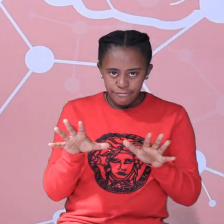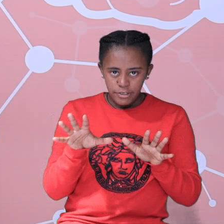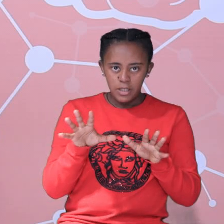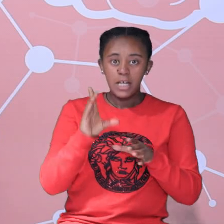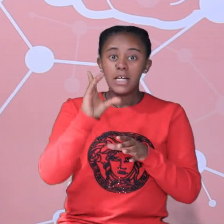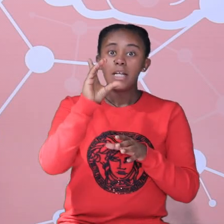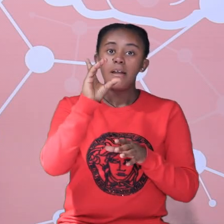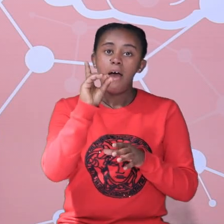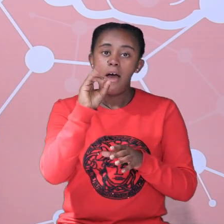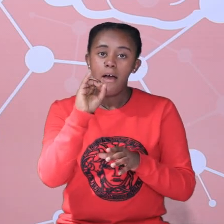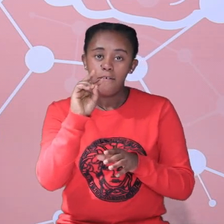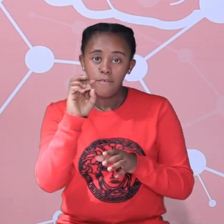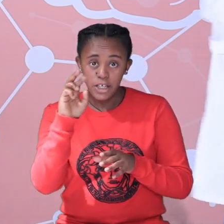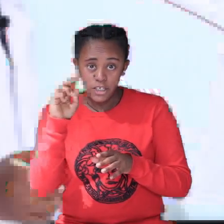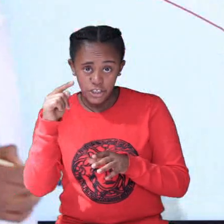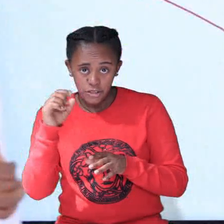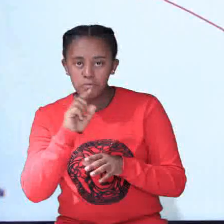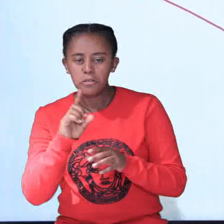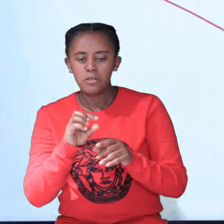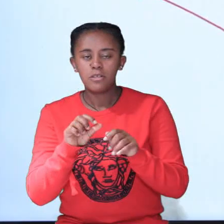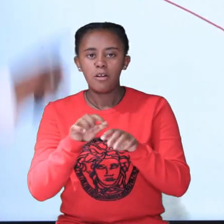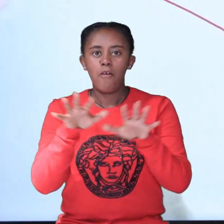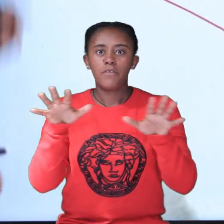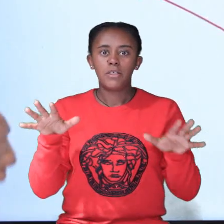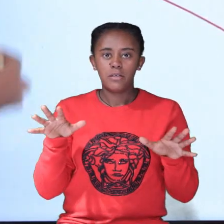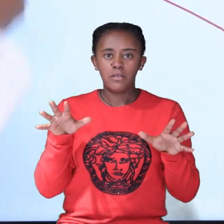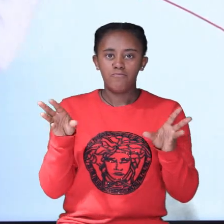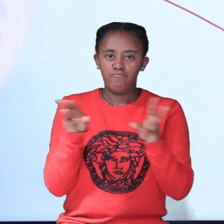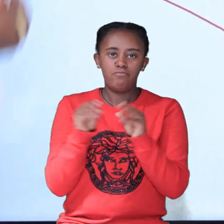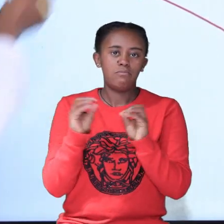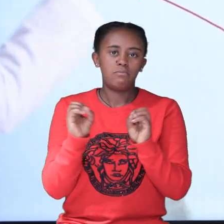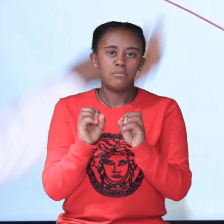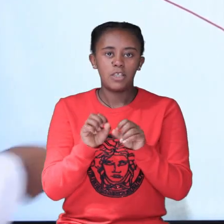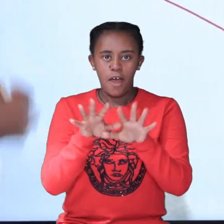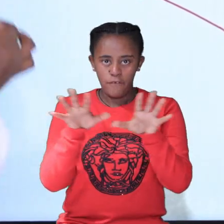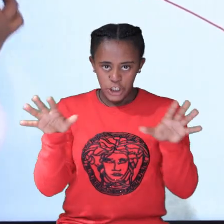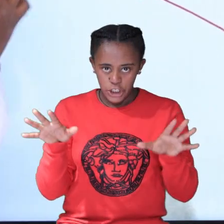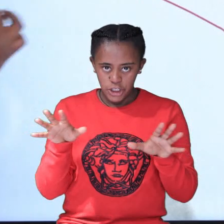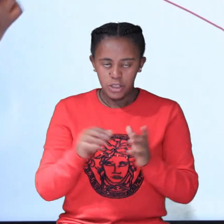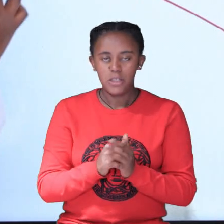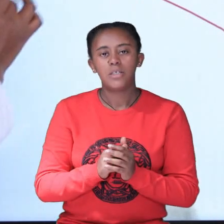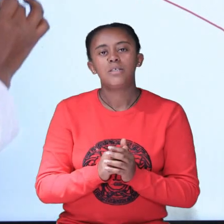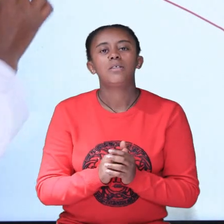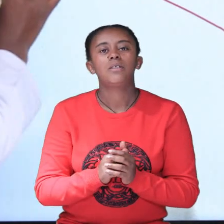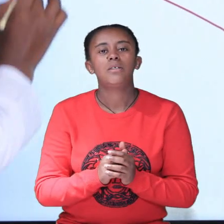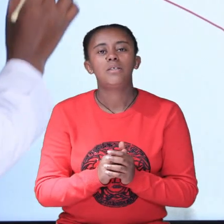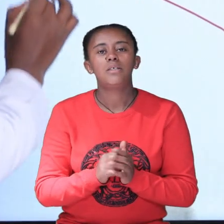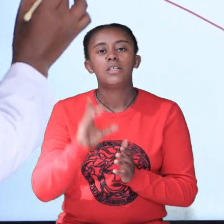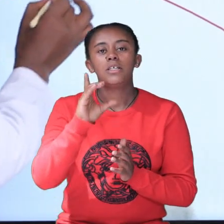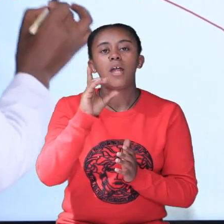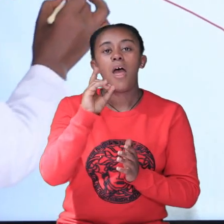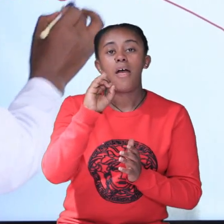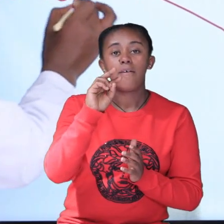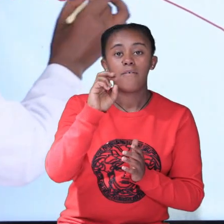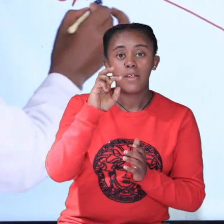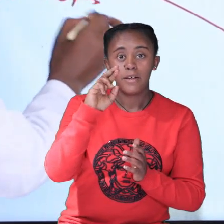diverging beam. This is the example of diverging beam. Diverging